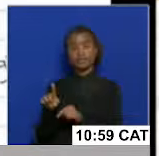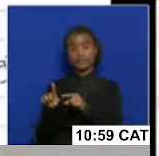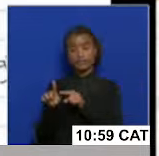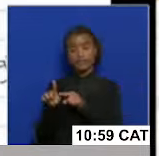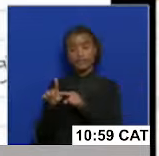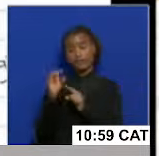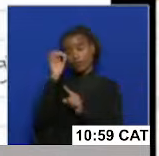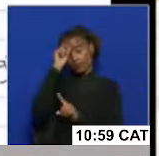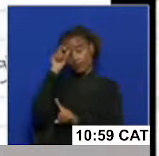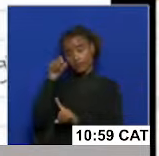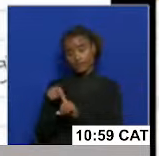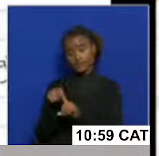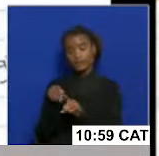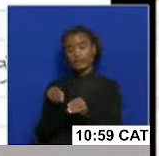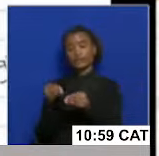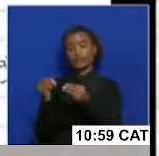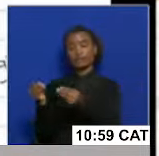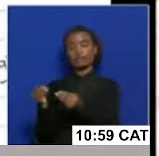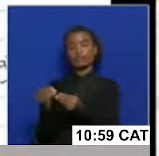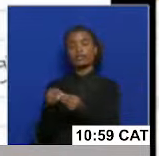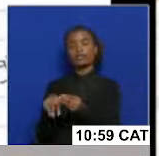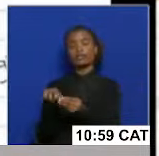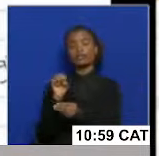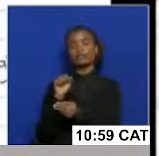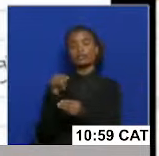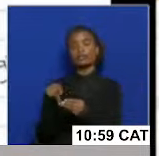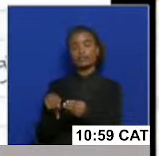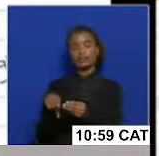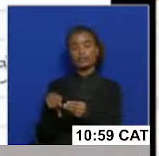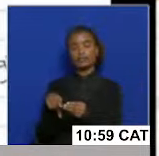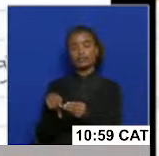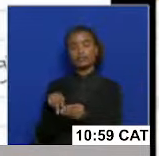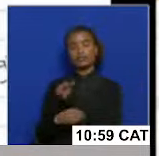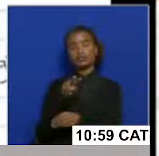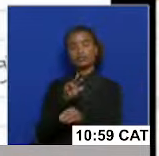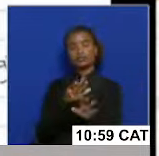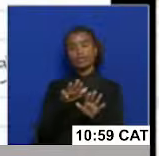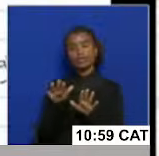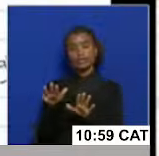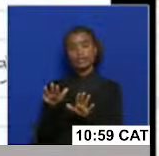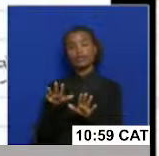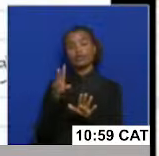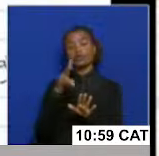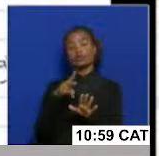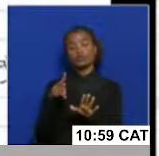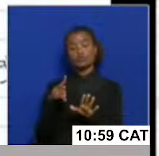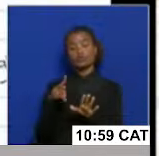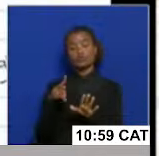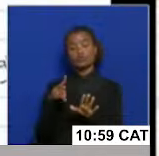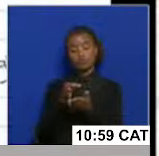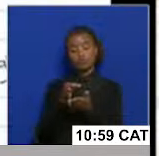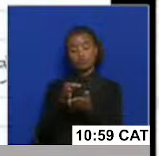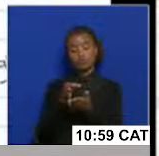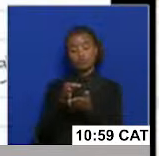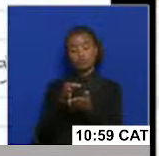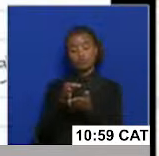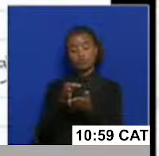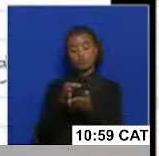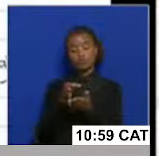299 and rocks, and we left. Do you see that? Yes, I do. Thank you.